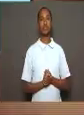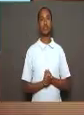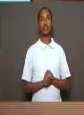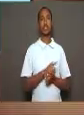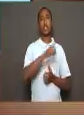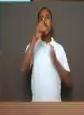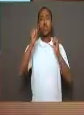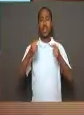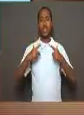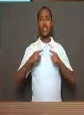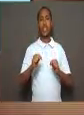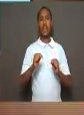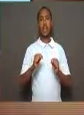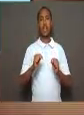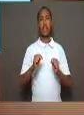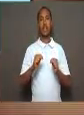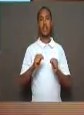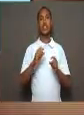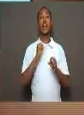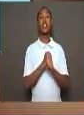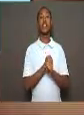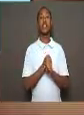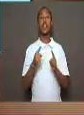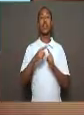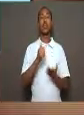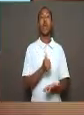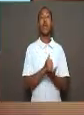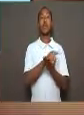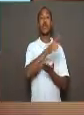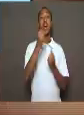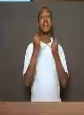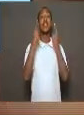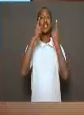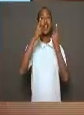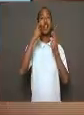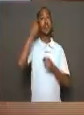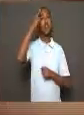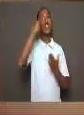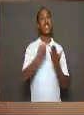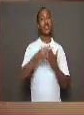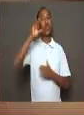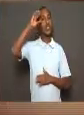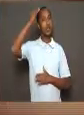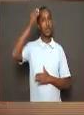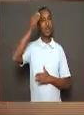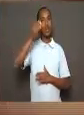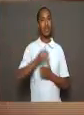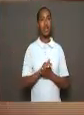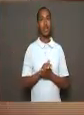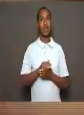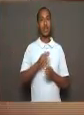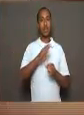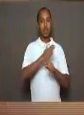can try a fun activity to help you understand this concept. Grab